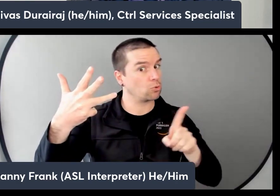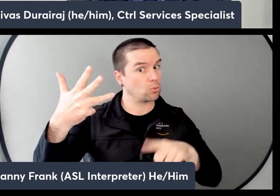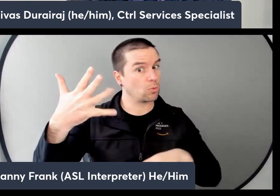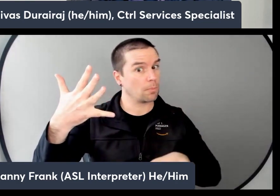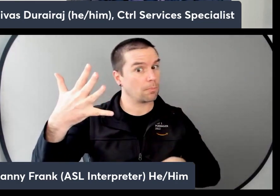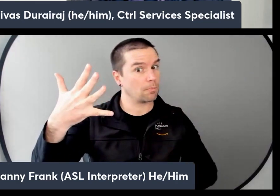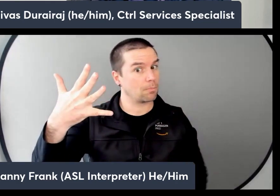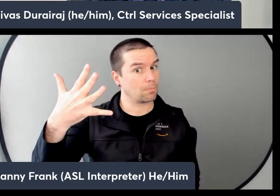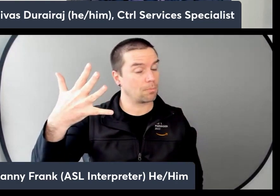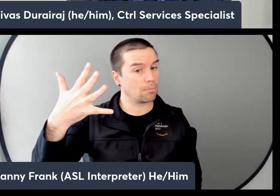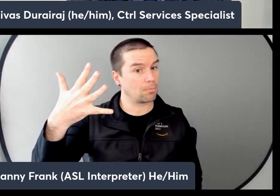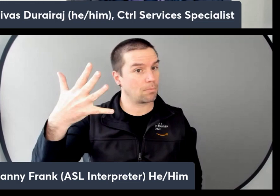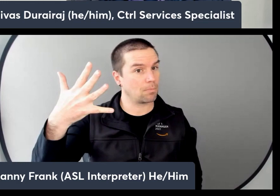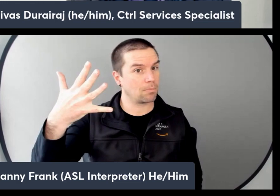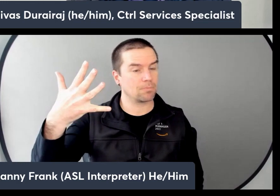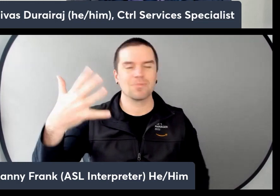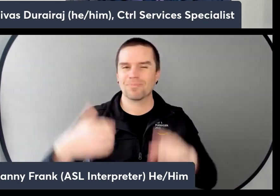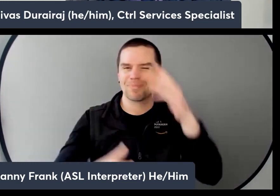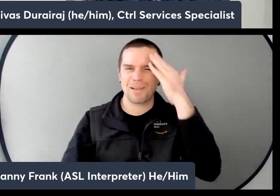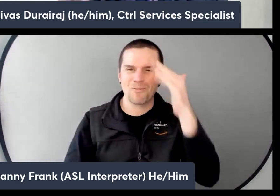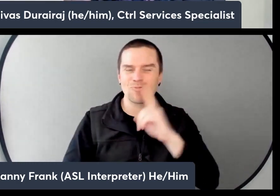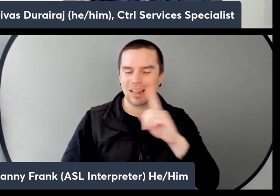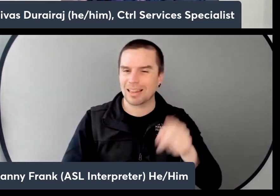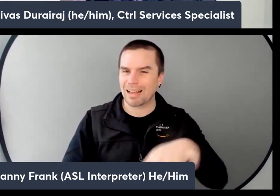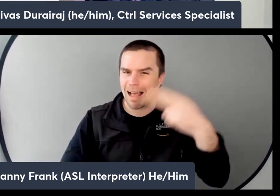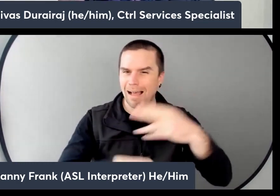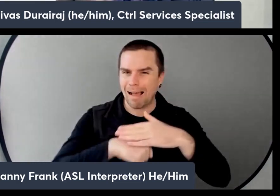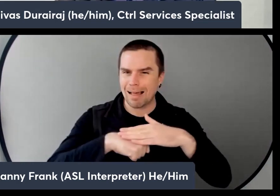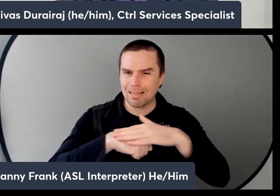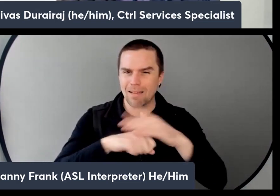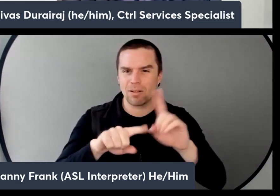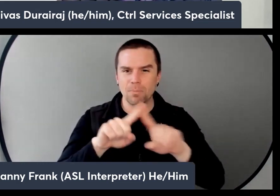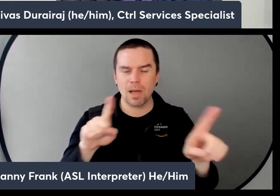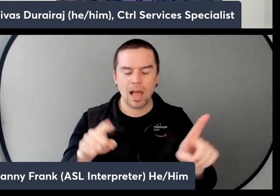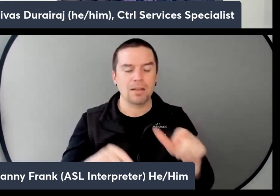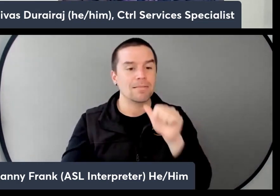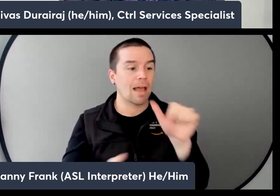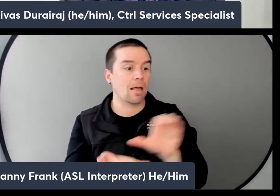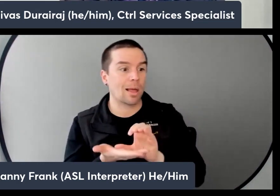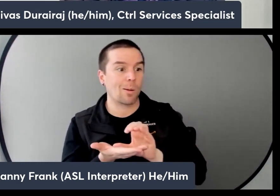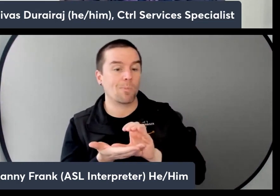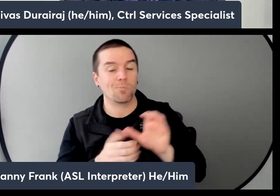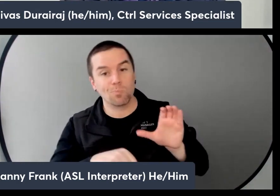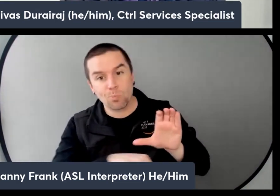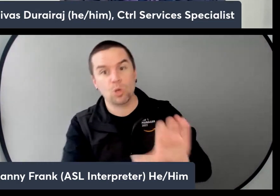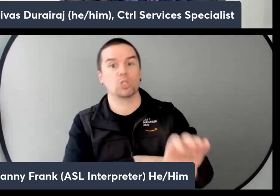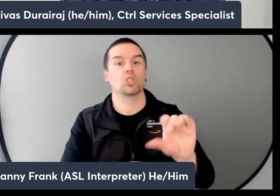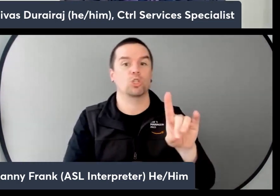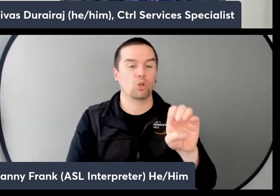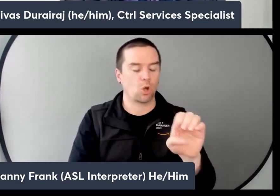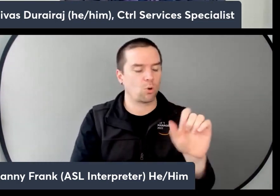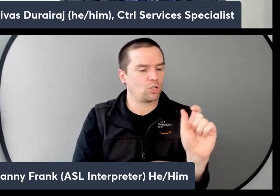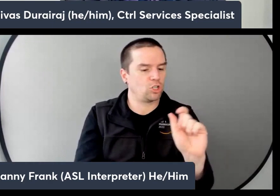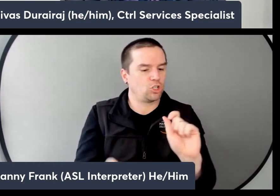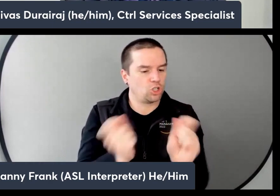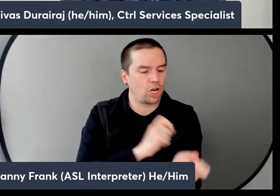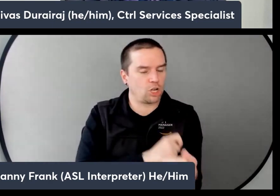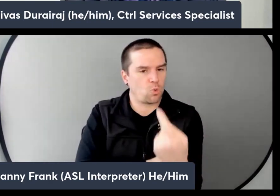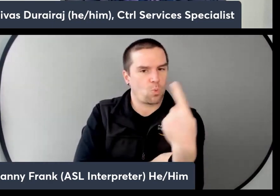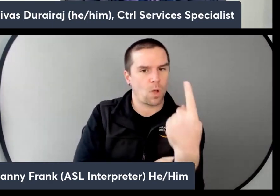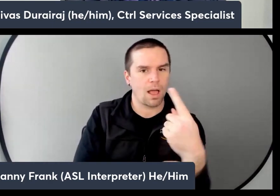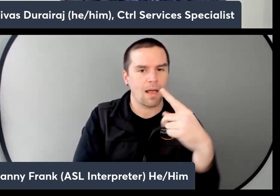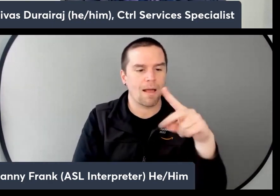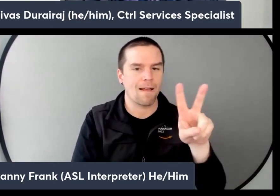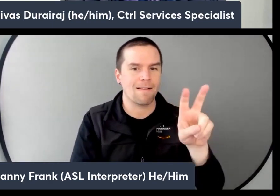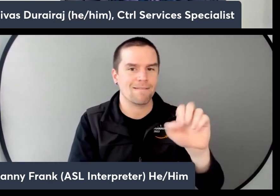And I know it, I'm at a really high level, but instead of pushing out that code, you could just change one variable, and then now all of a sudden it's